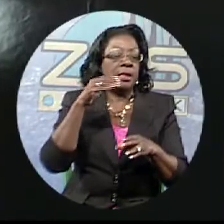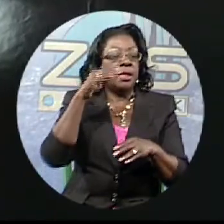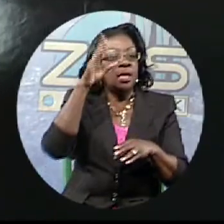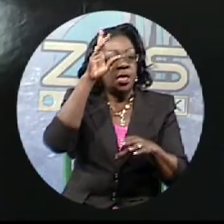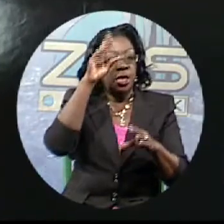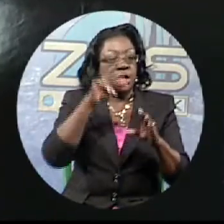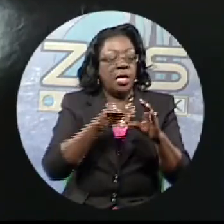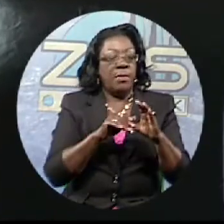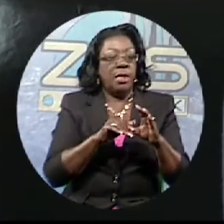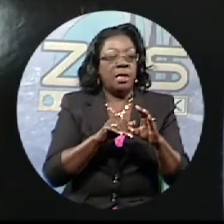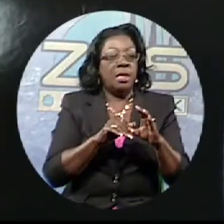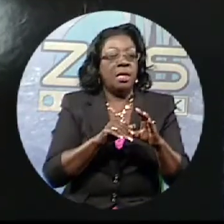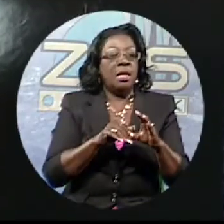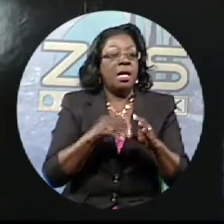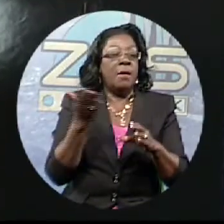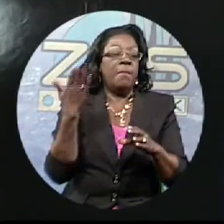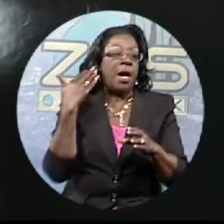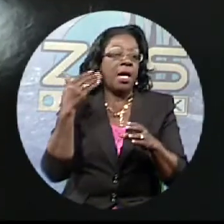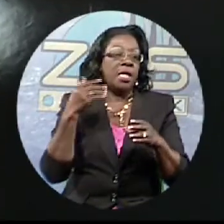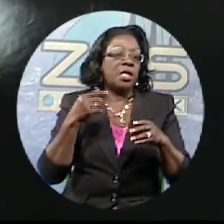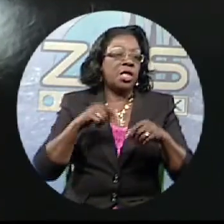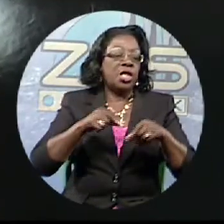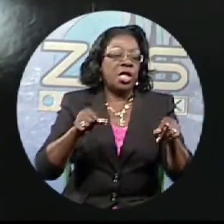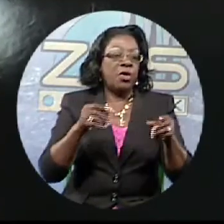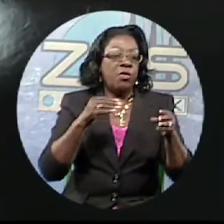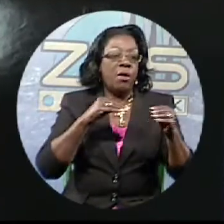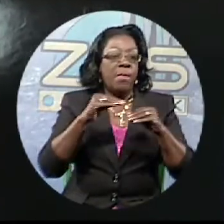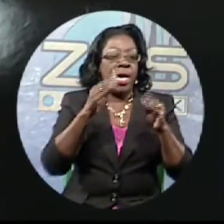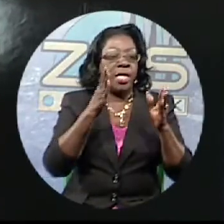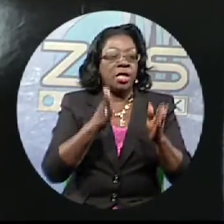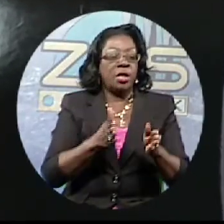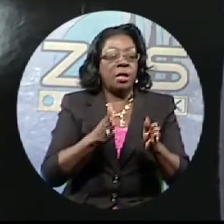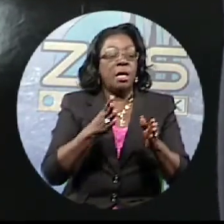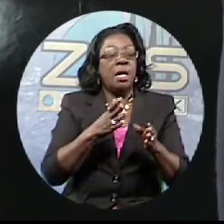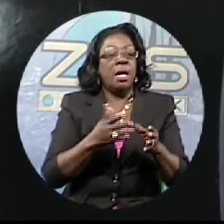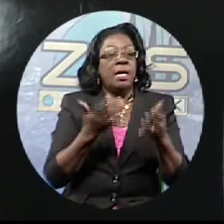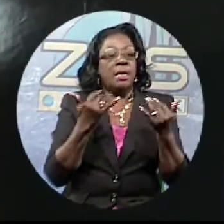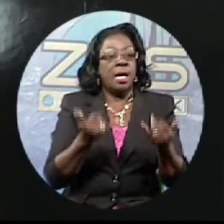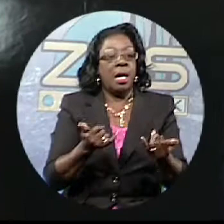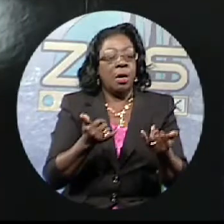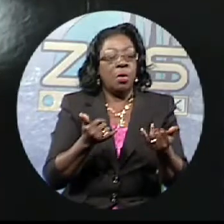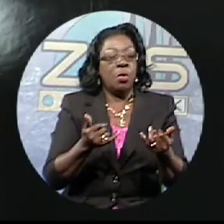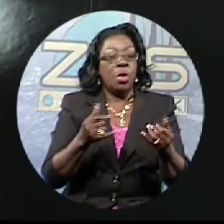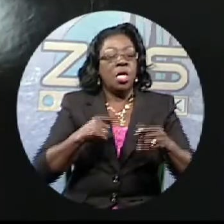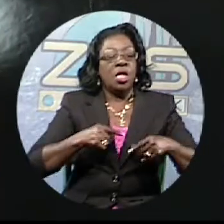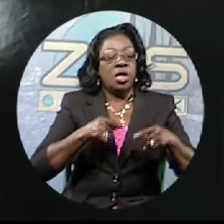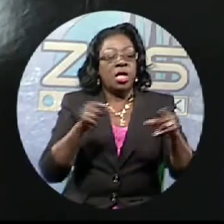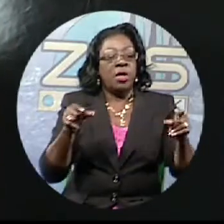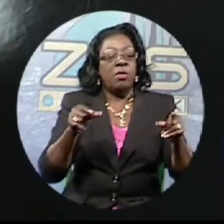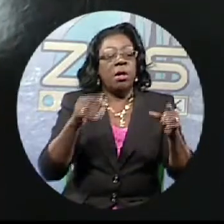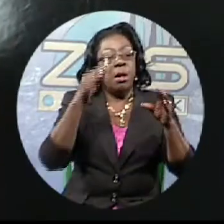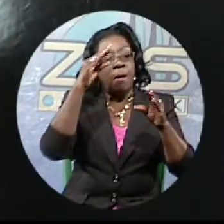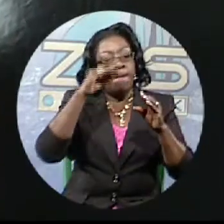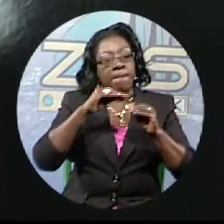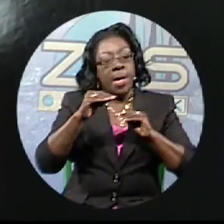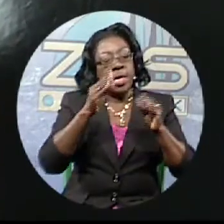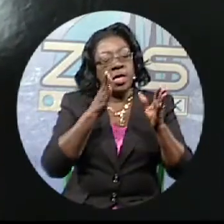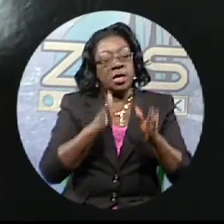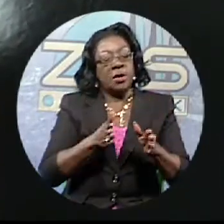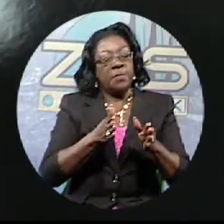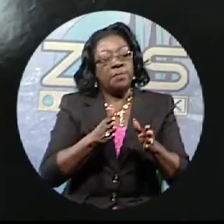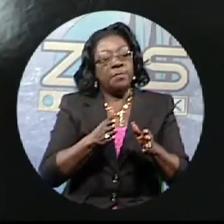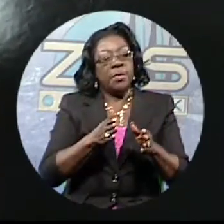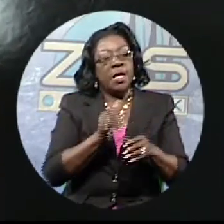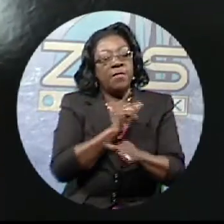manager and myself. And if you worked with Mr. Johnson, you would know he